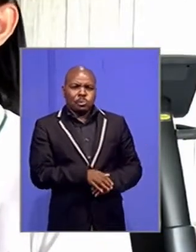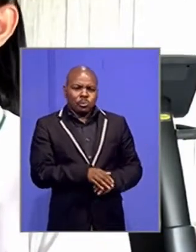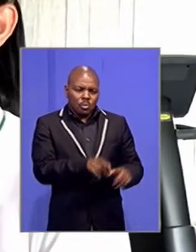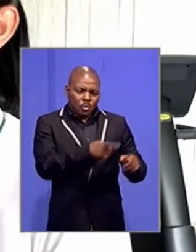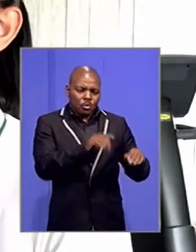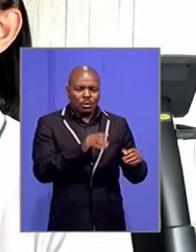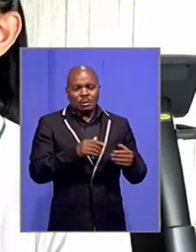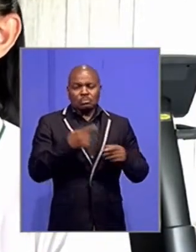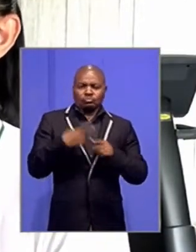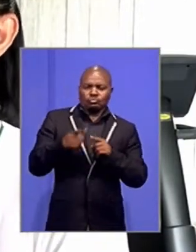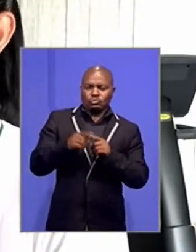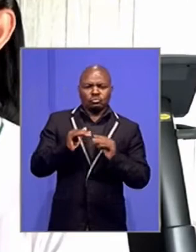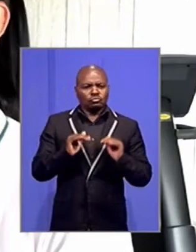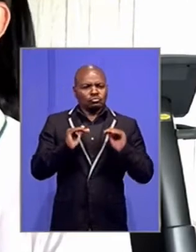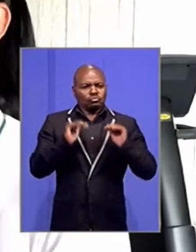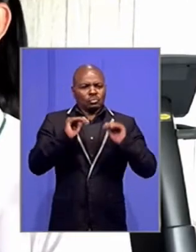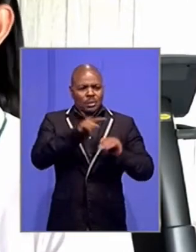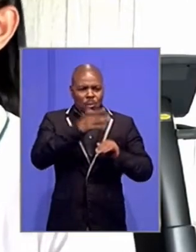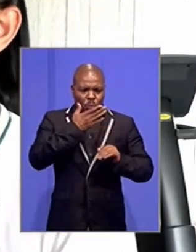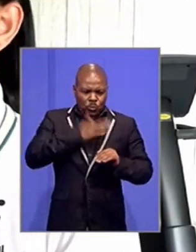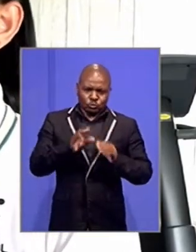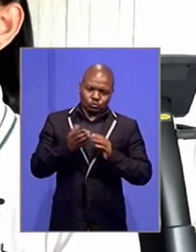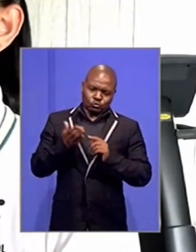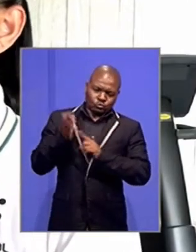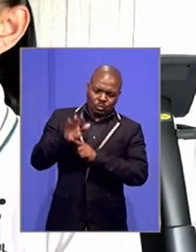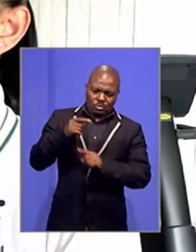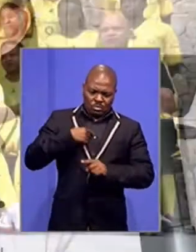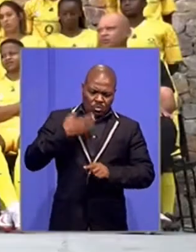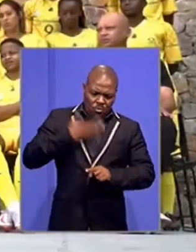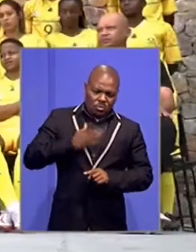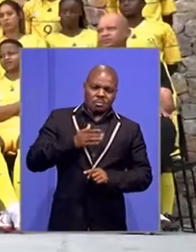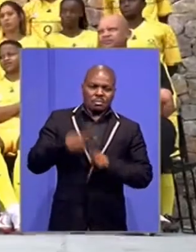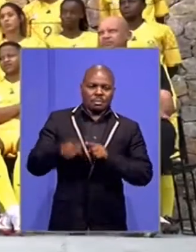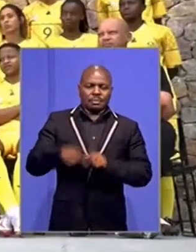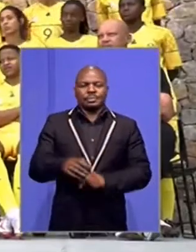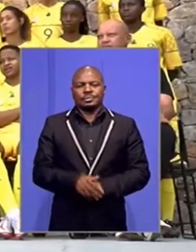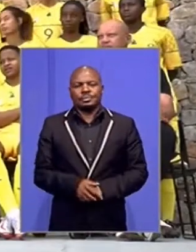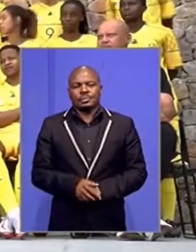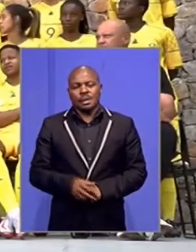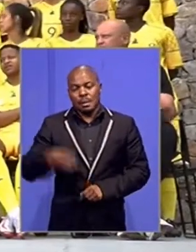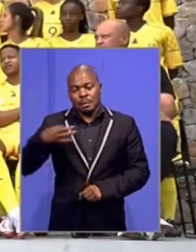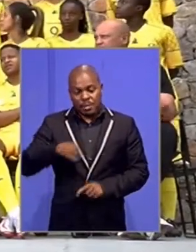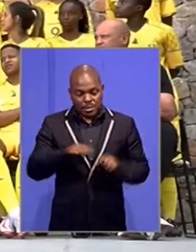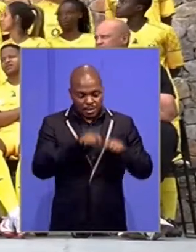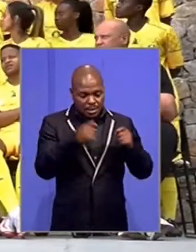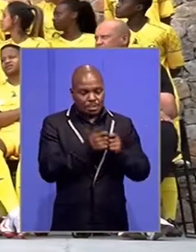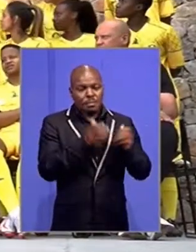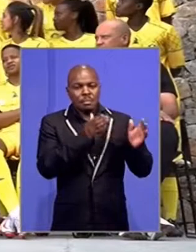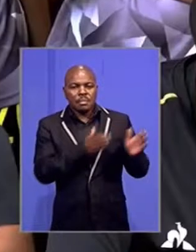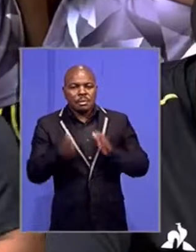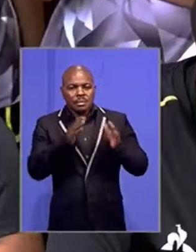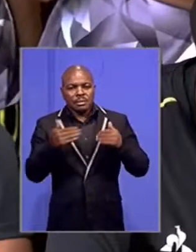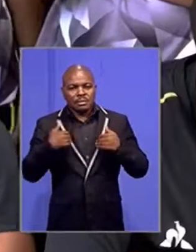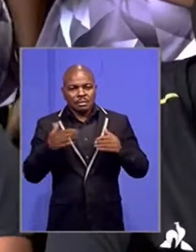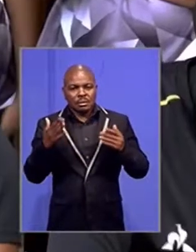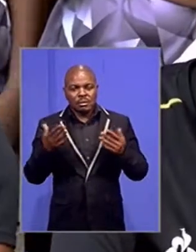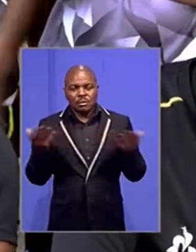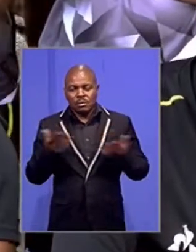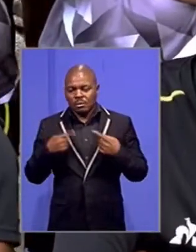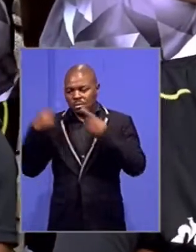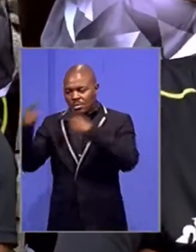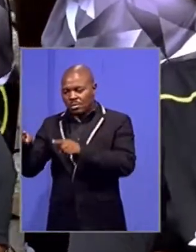up and showing that they want to be here and that they're capable of being here. Banyana Banyana e qadile boitukiso ba bona hang ha ba fihla